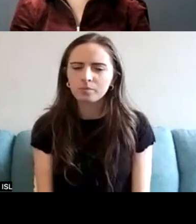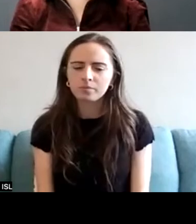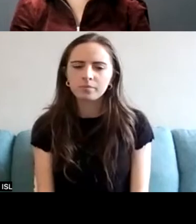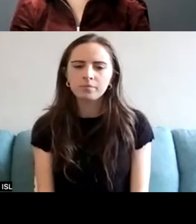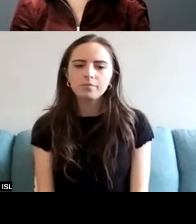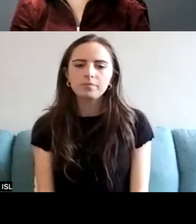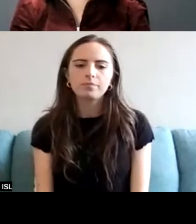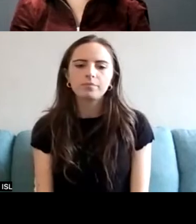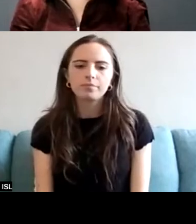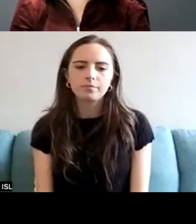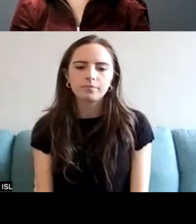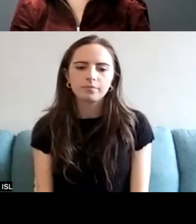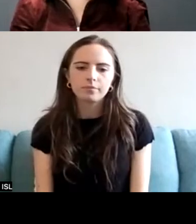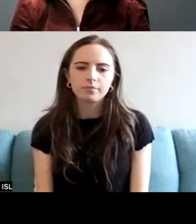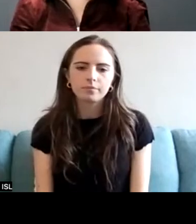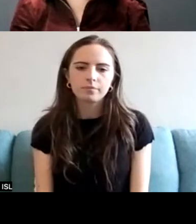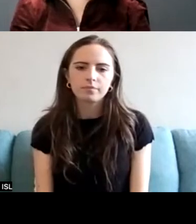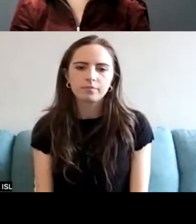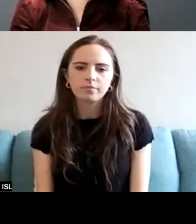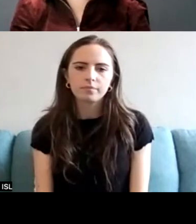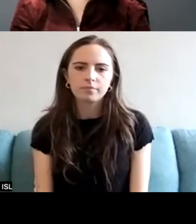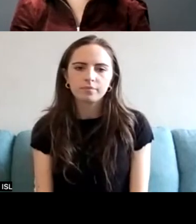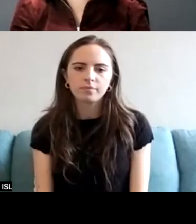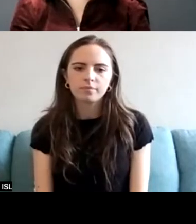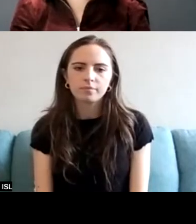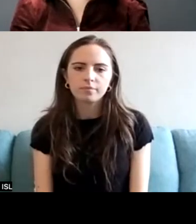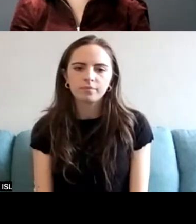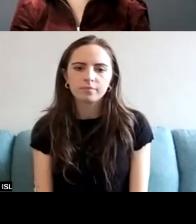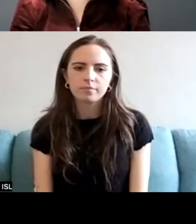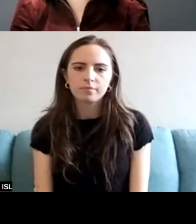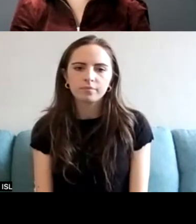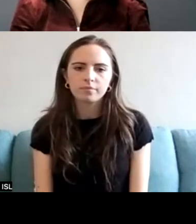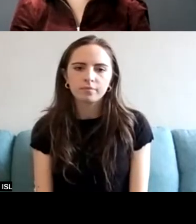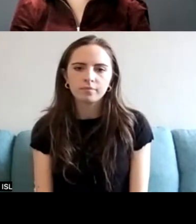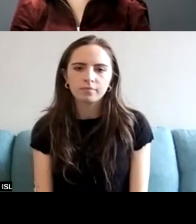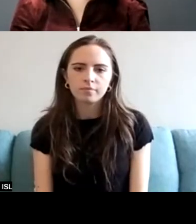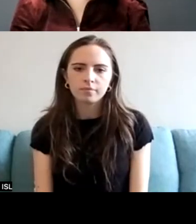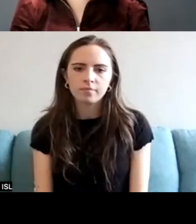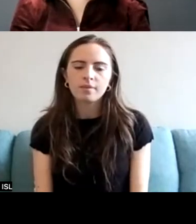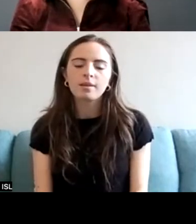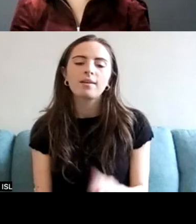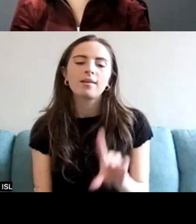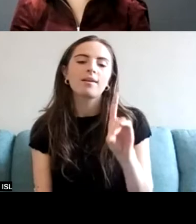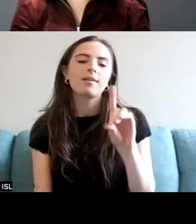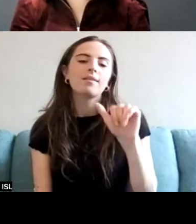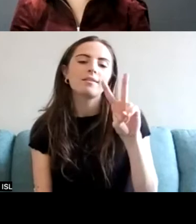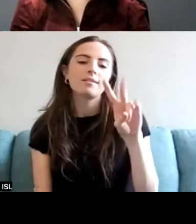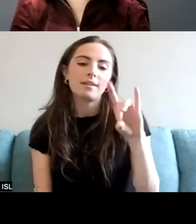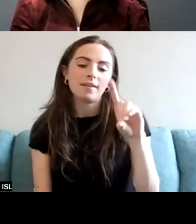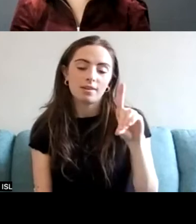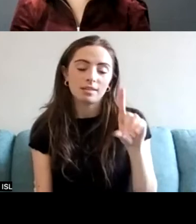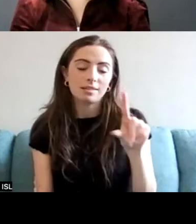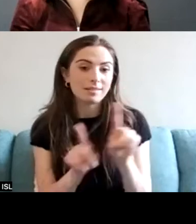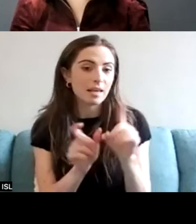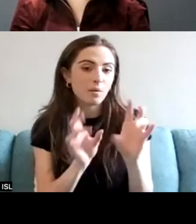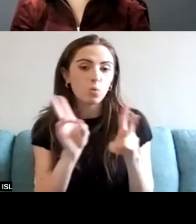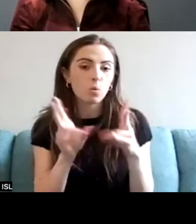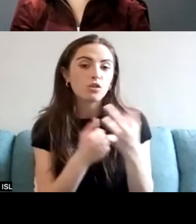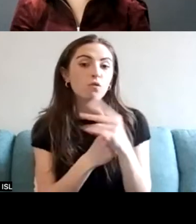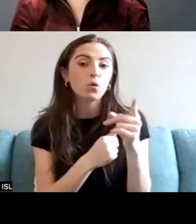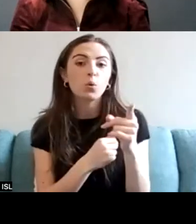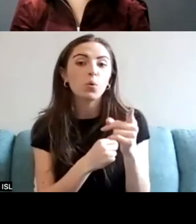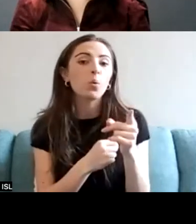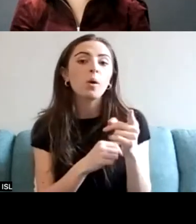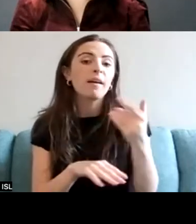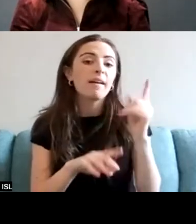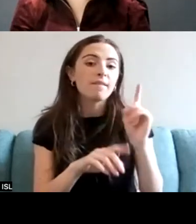That's great. David, I actually might ask you the same question from your perspective. How would you like to see an employer, if there's somebody say on this call today, how would you